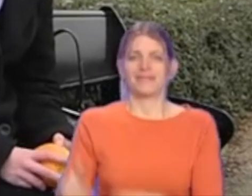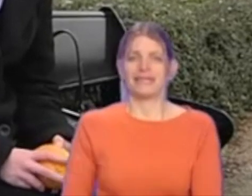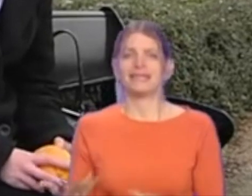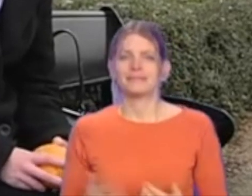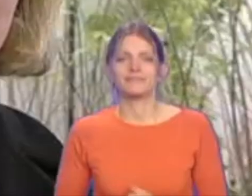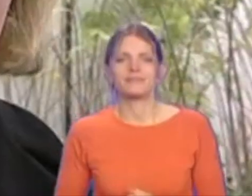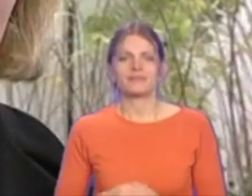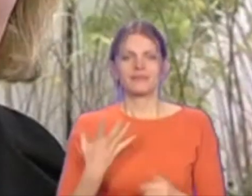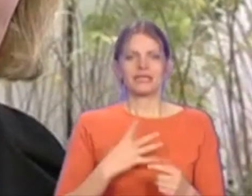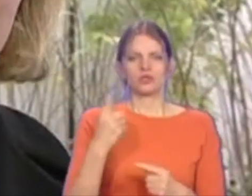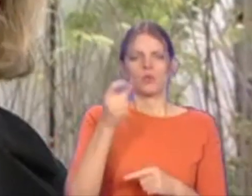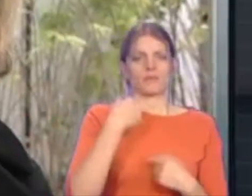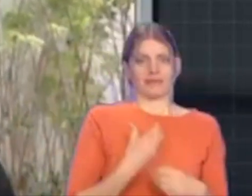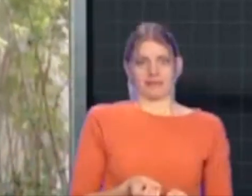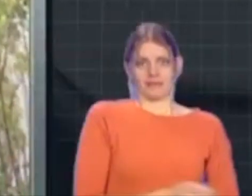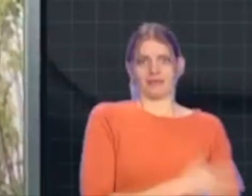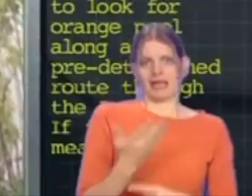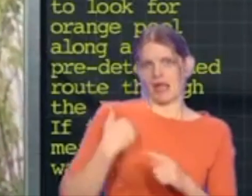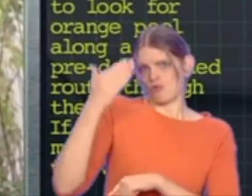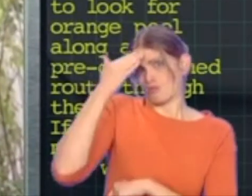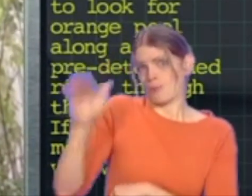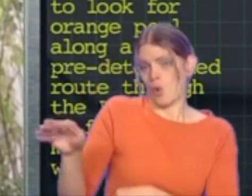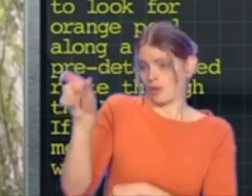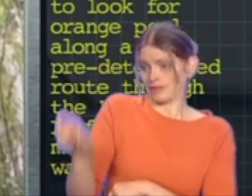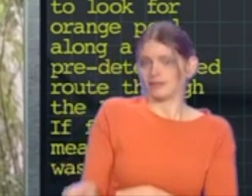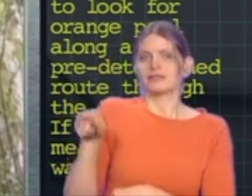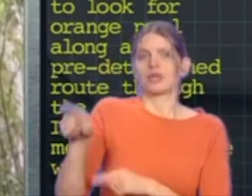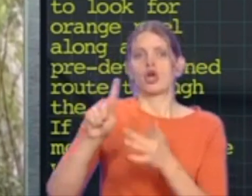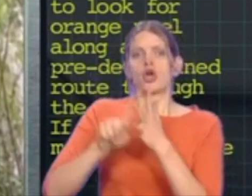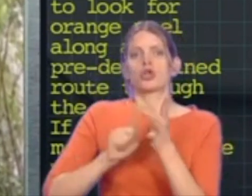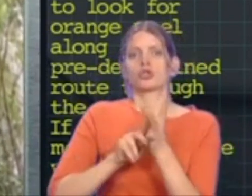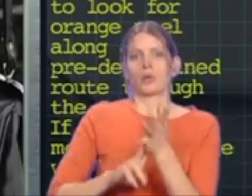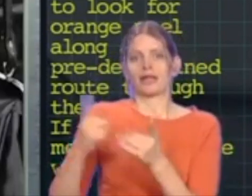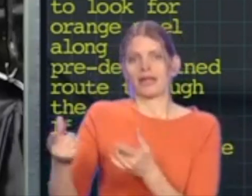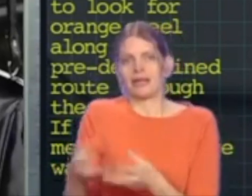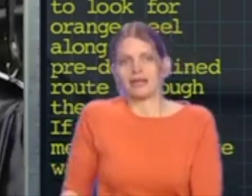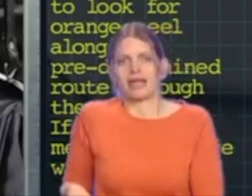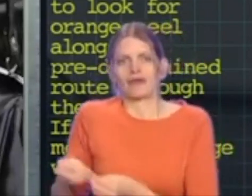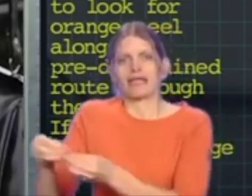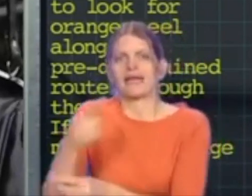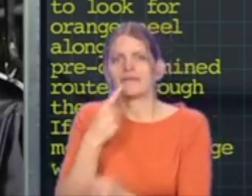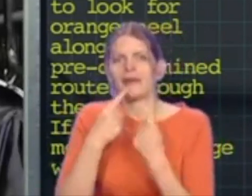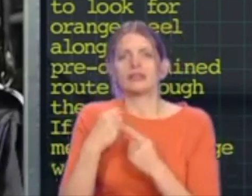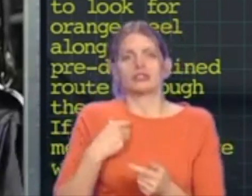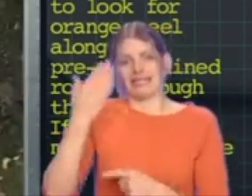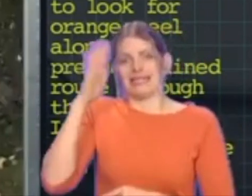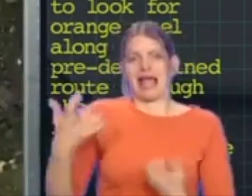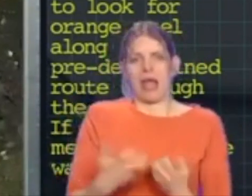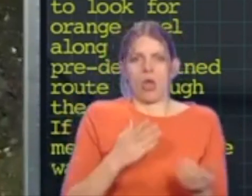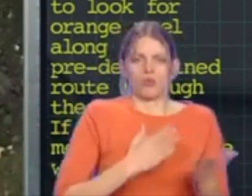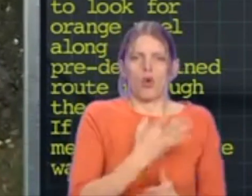dead letterbox is. Now the KGB in situations like this have been known to use orange peel, and that's what I'm going to use